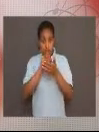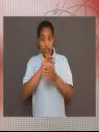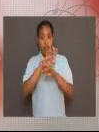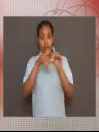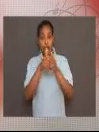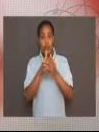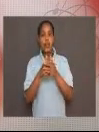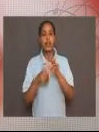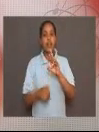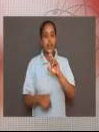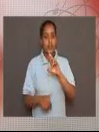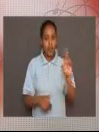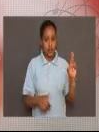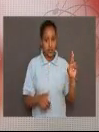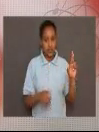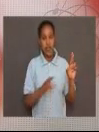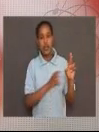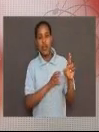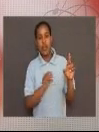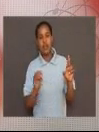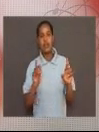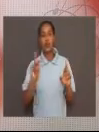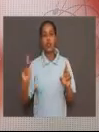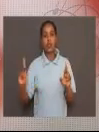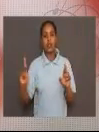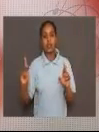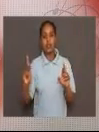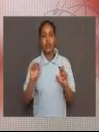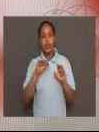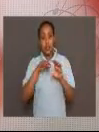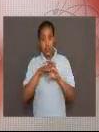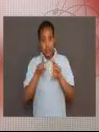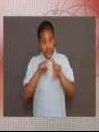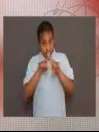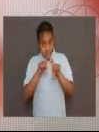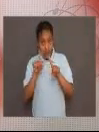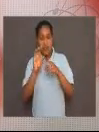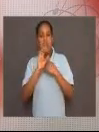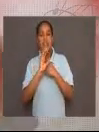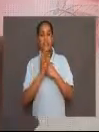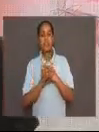involve reactants and products in different phases.